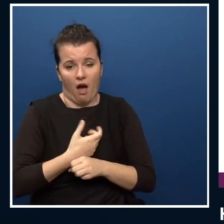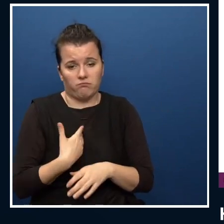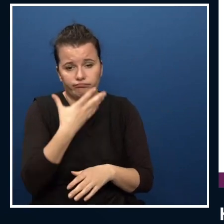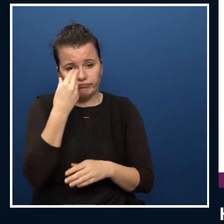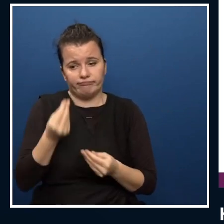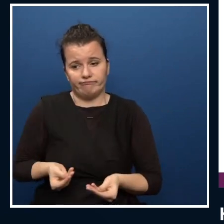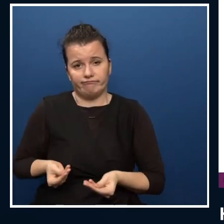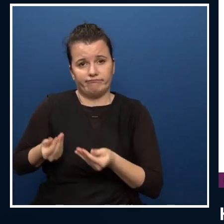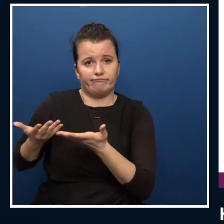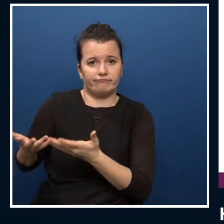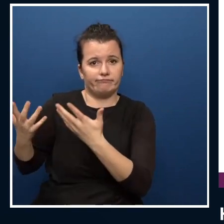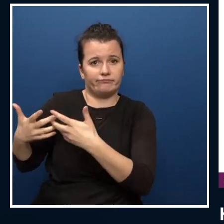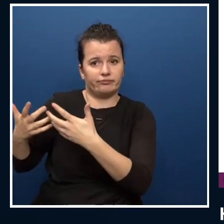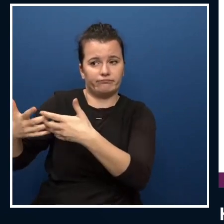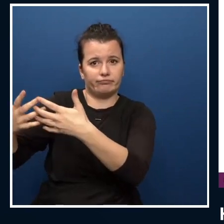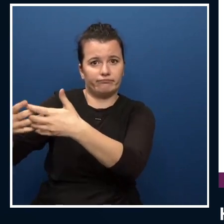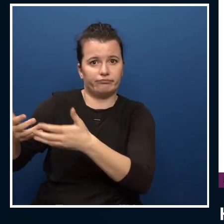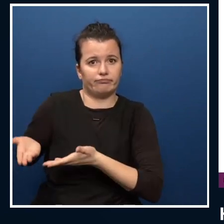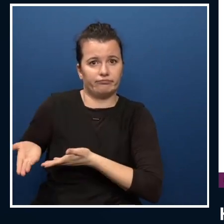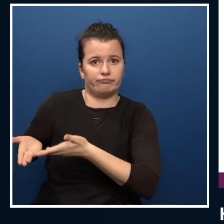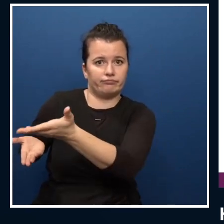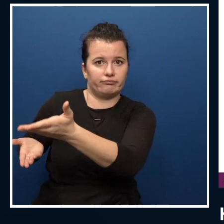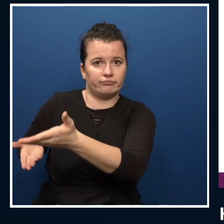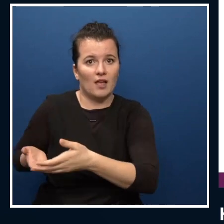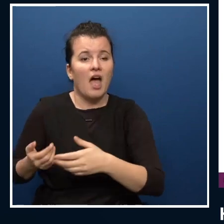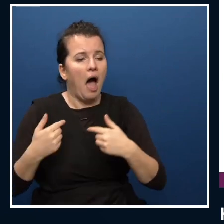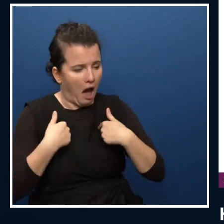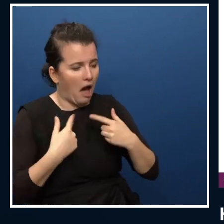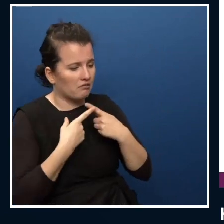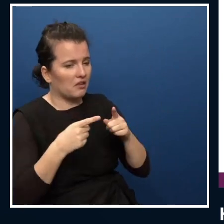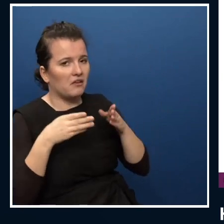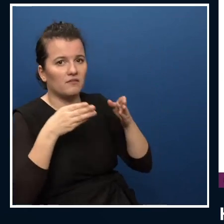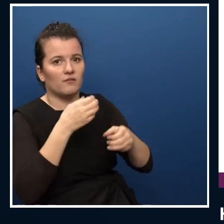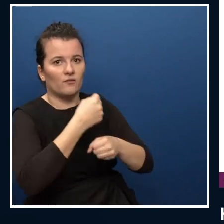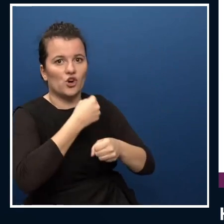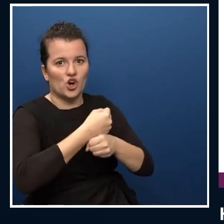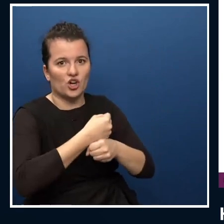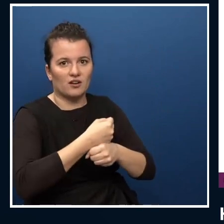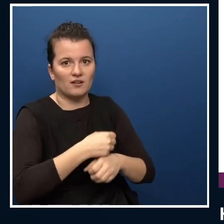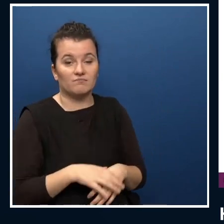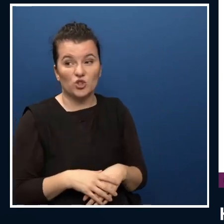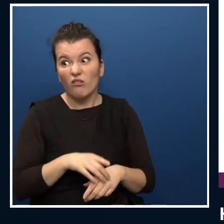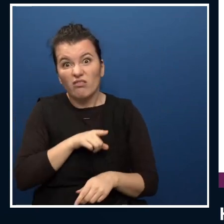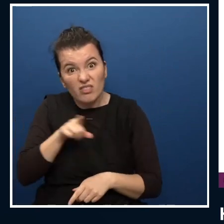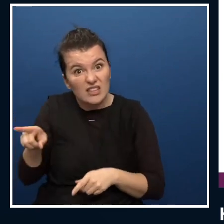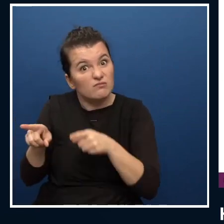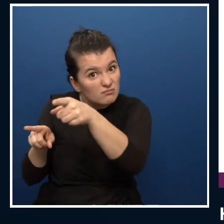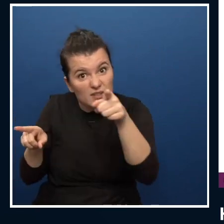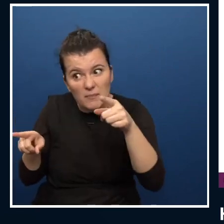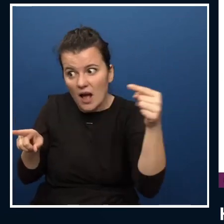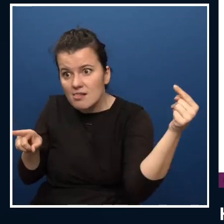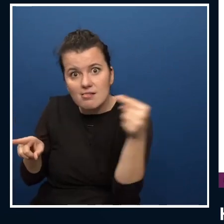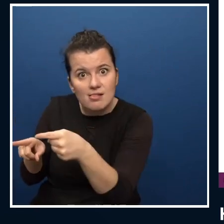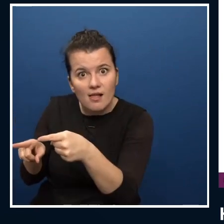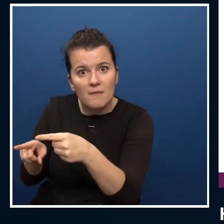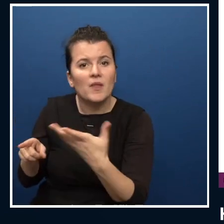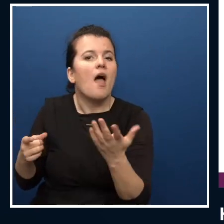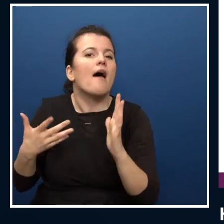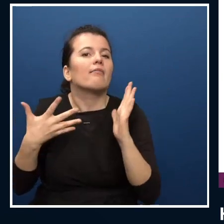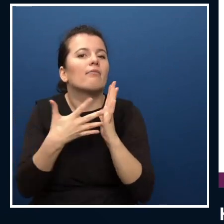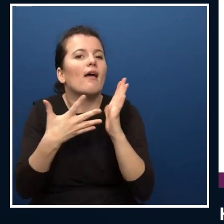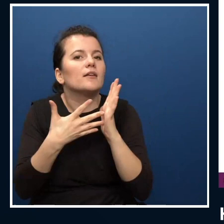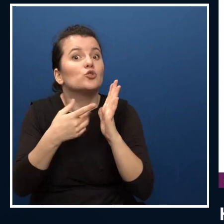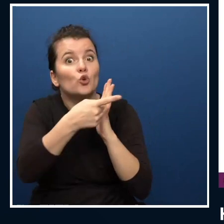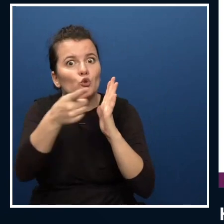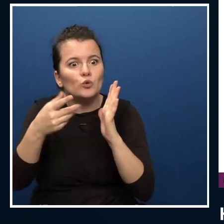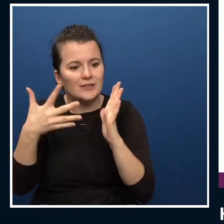here, but I want people to be excited about this. This is freaking exciting. If you trust your tests, and this is important, if I had,